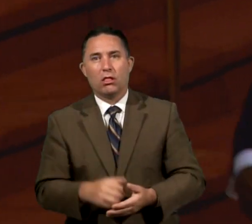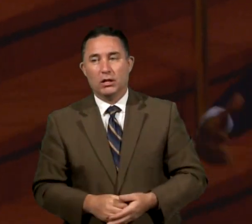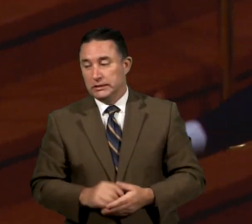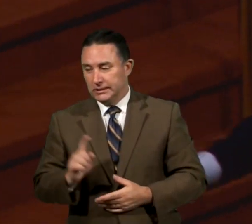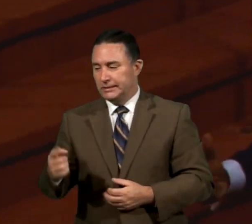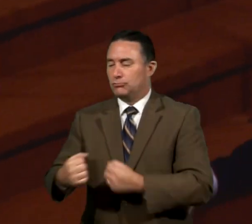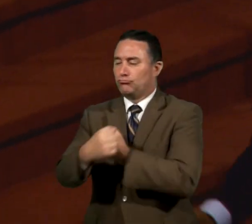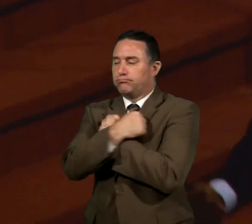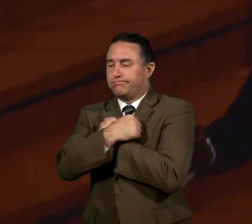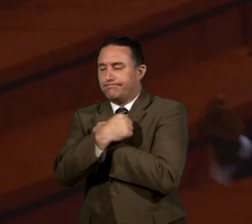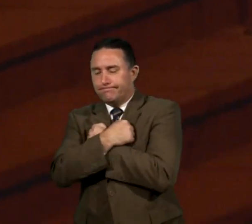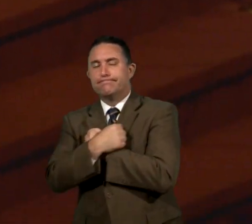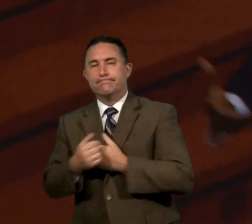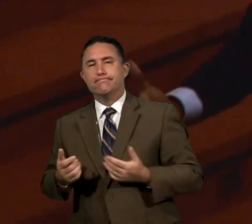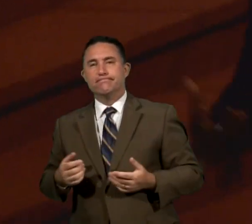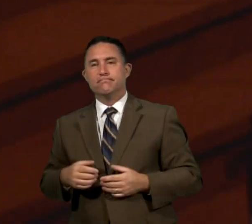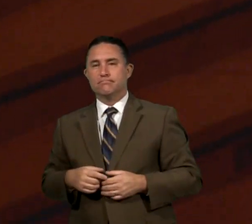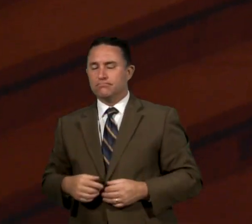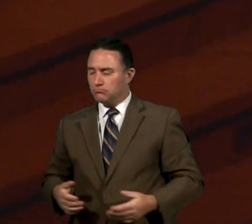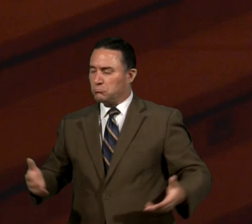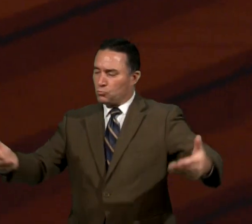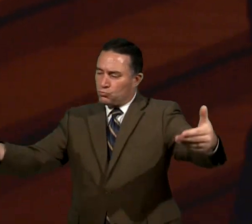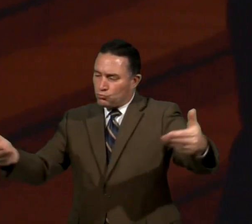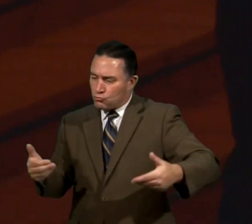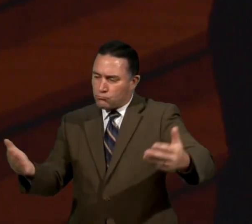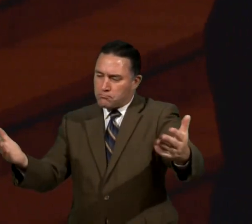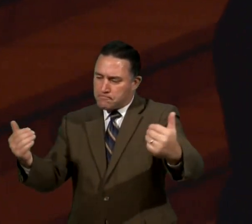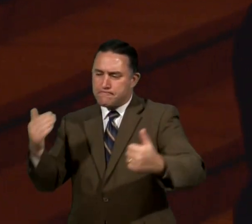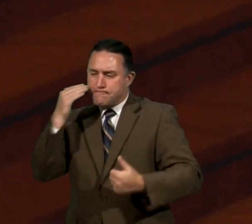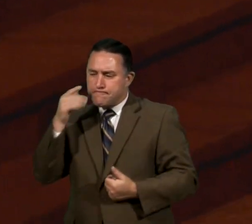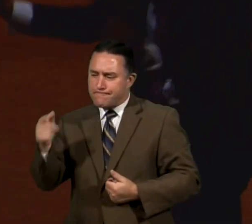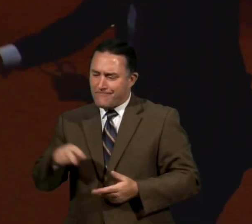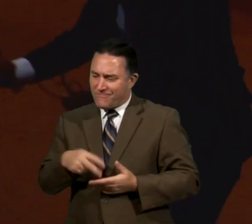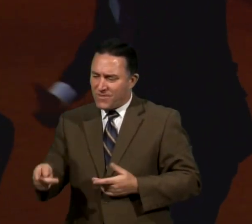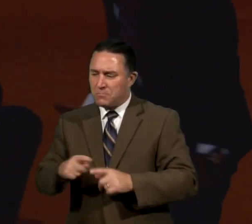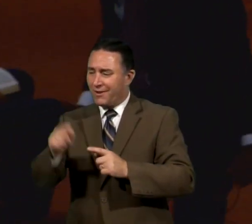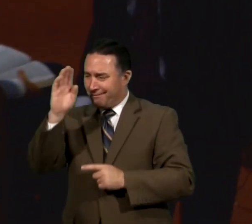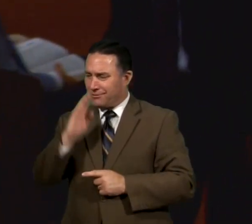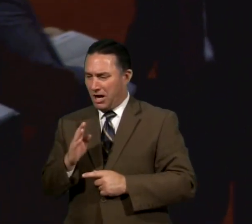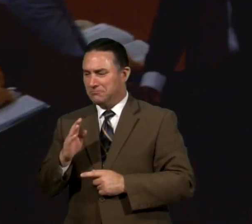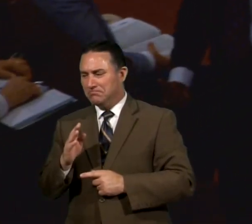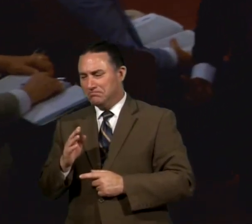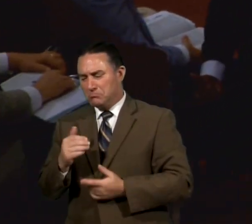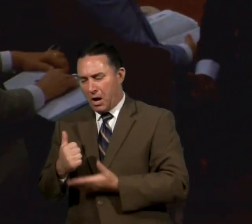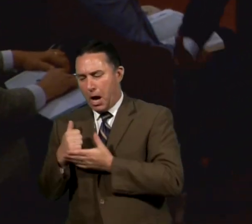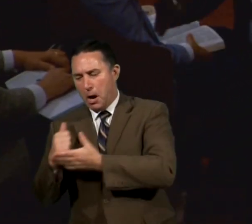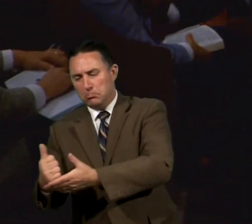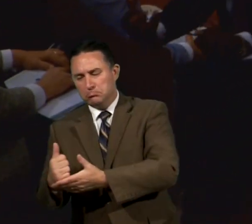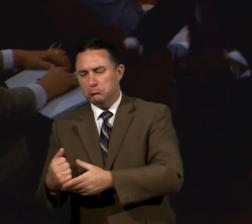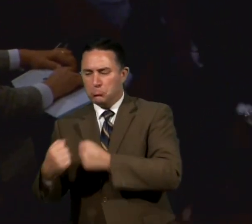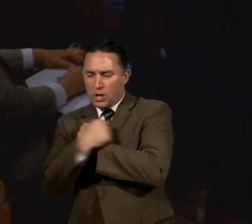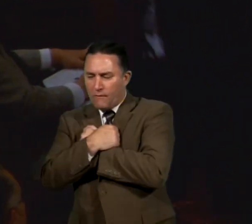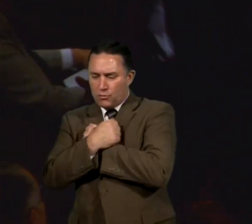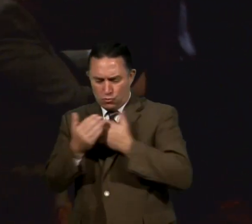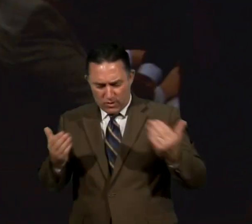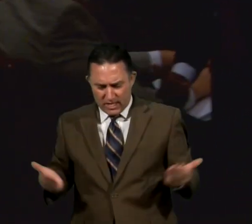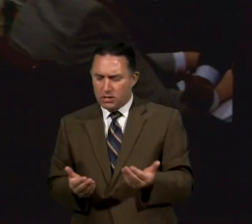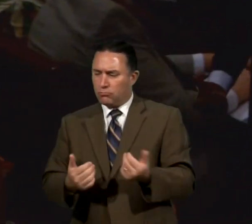They need a loving hug, an arm, an open arm. Say, come on, man, I know you failed, but God got you. We love you